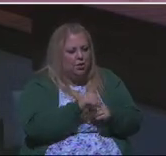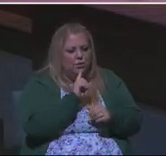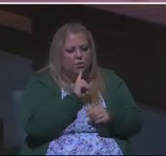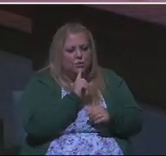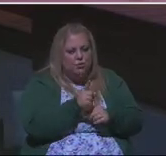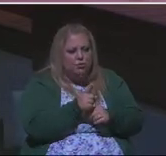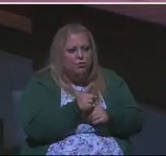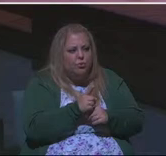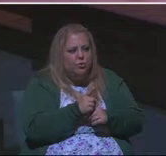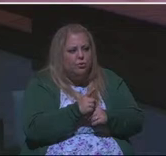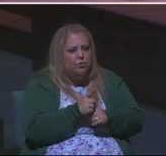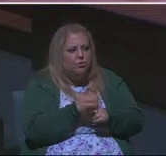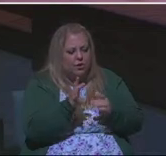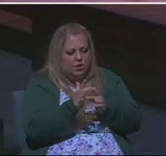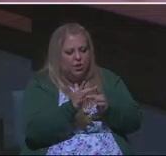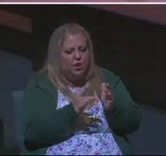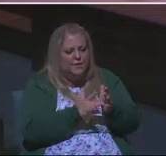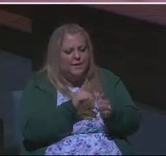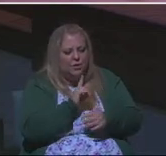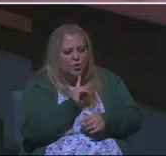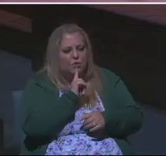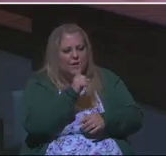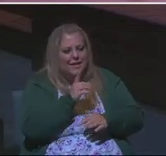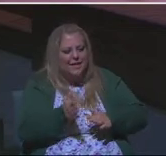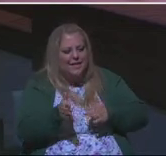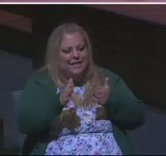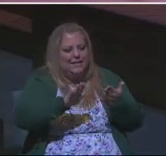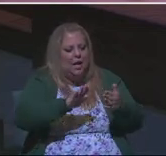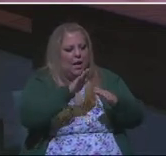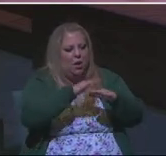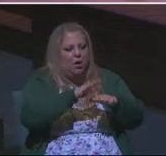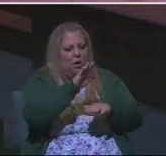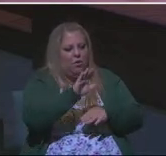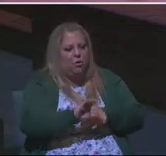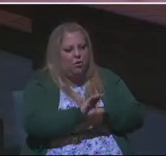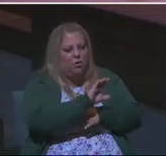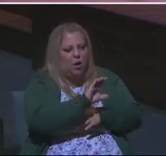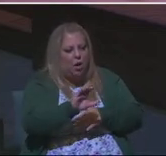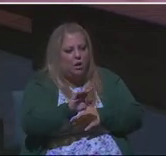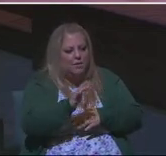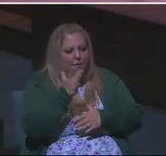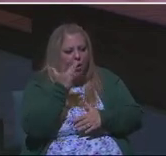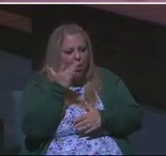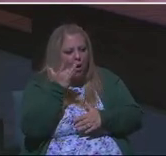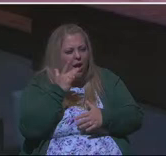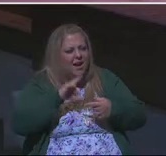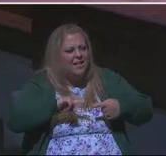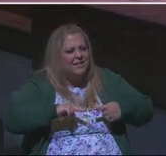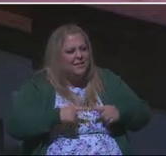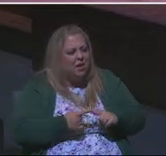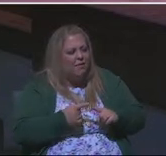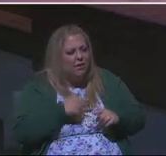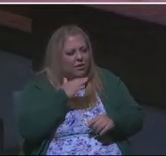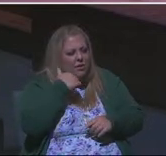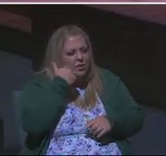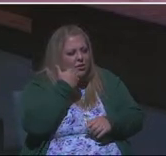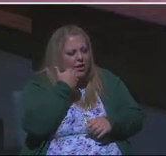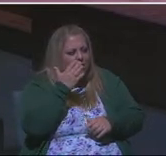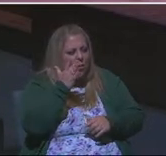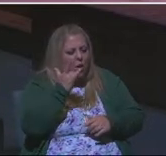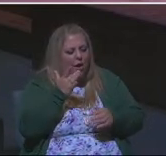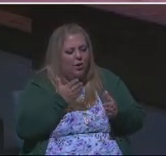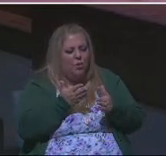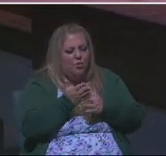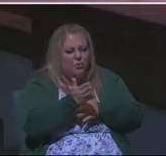that Jesus really did die on the cross. But why? Why suffer the shame? Why would he go through what he